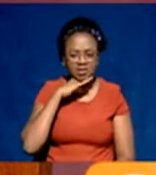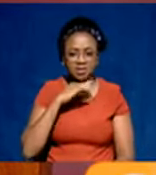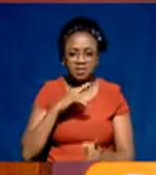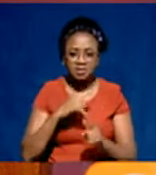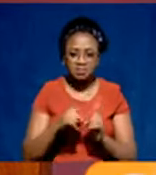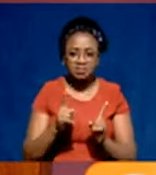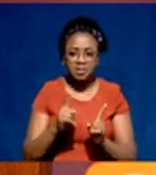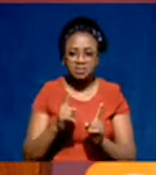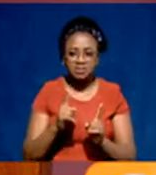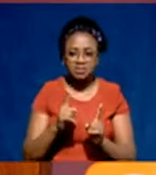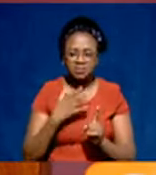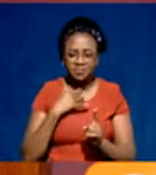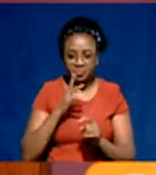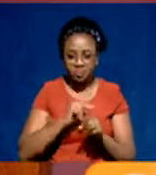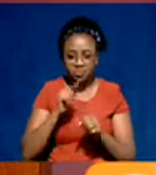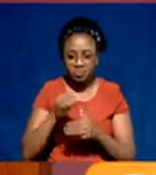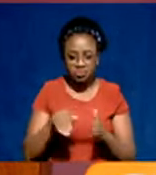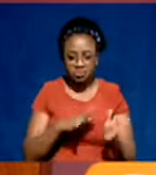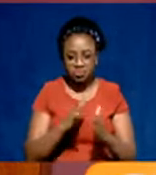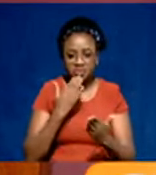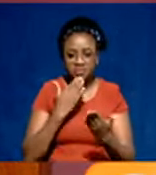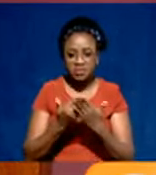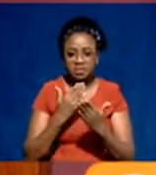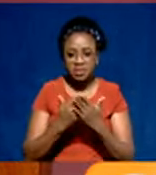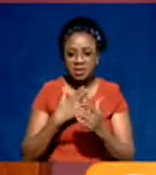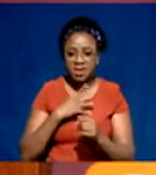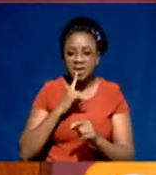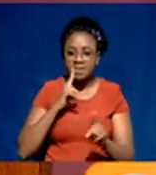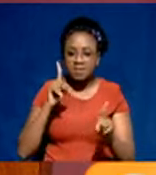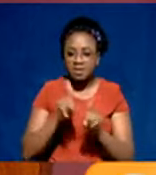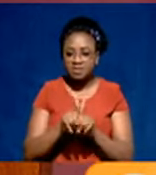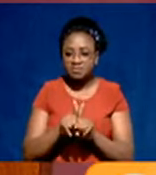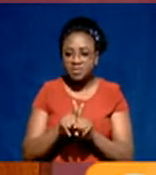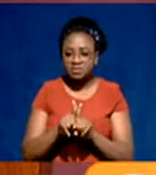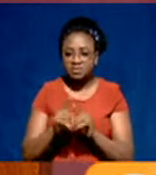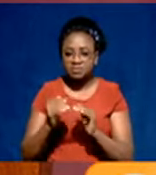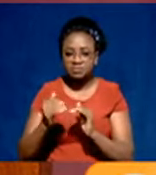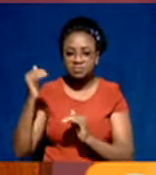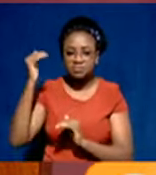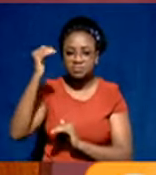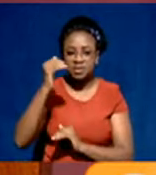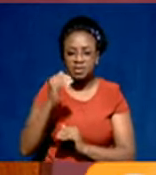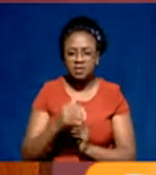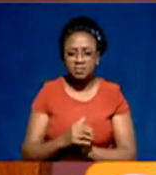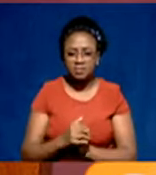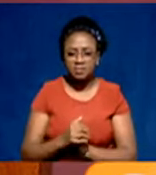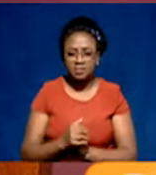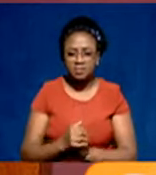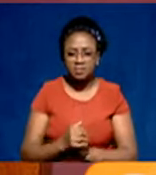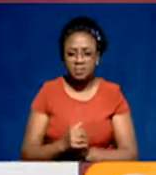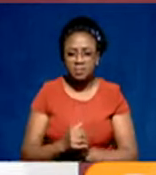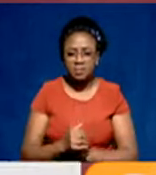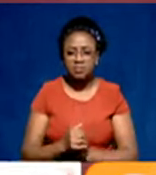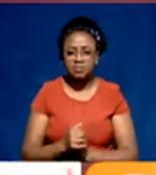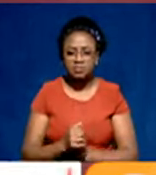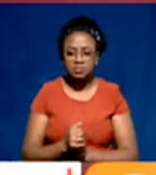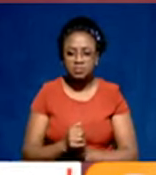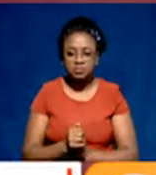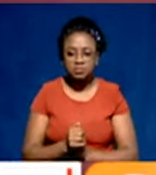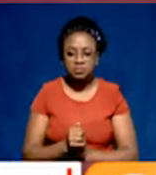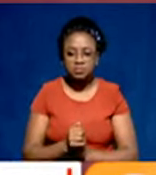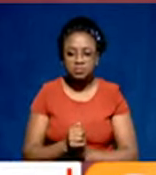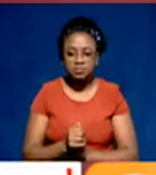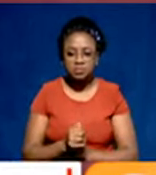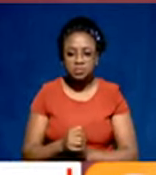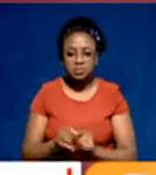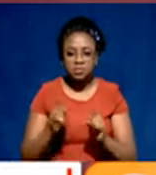to take this opportunity to thank my elder brother, Kelvin Diga, because he took up the opportunity and the role as my father. And he's been